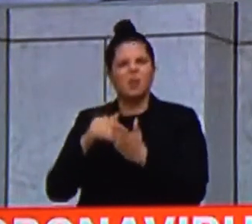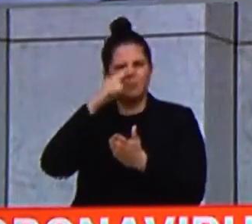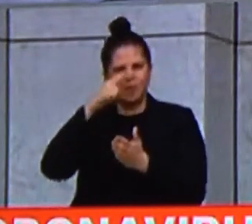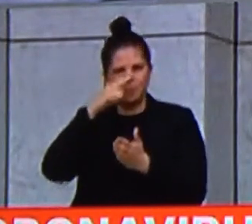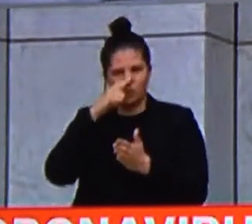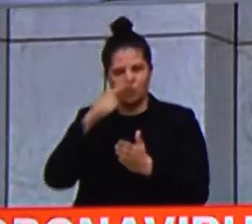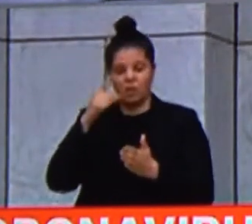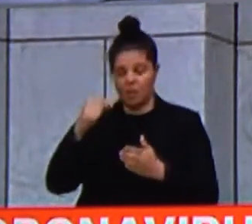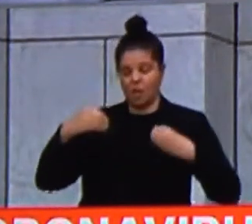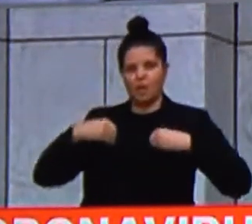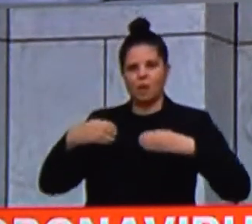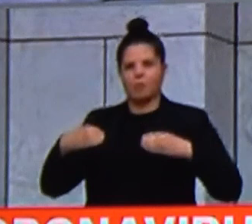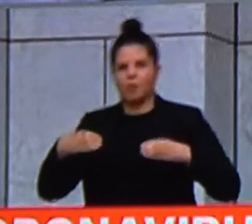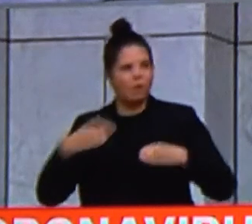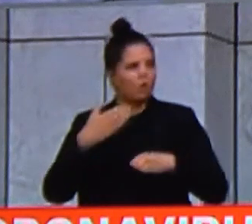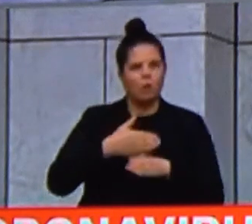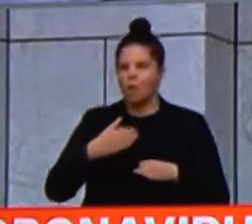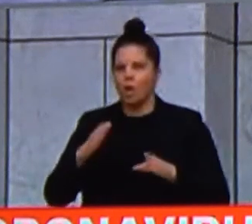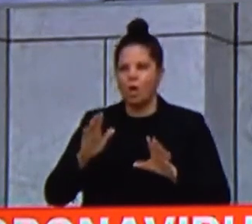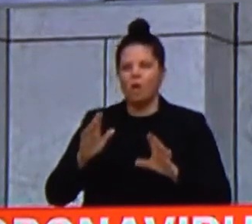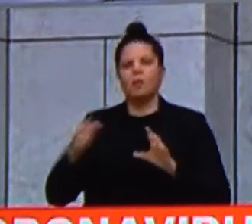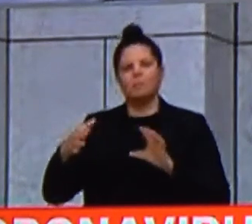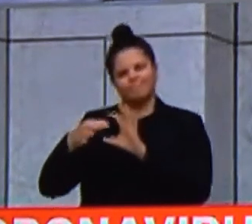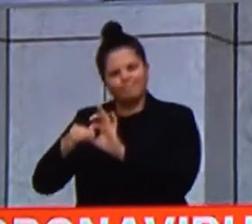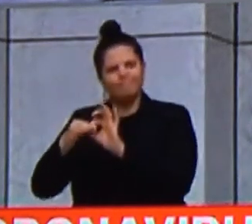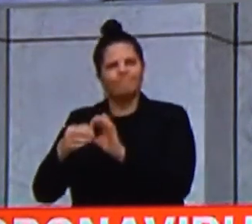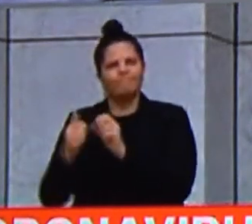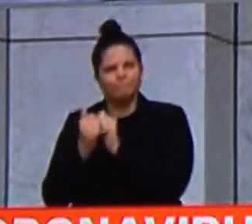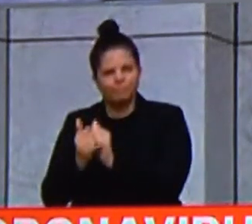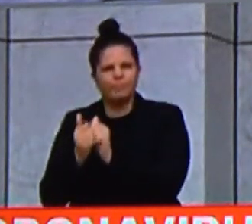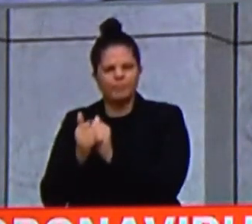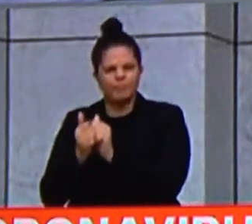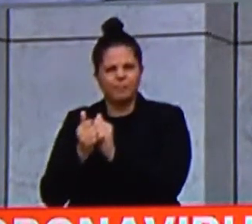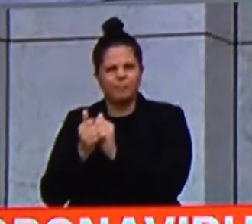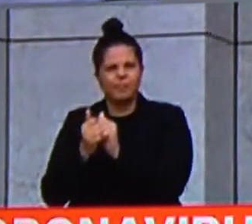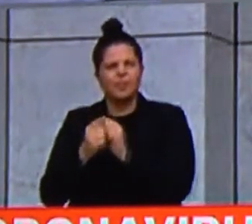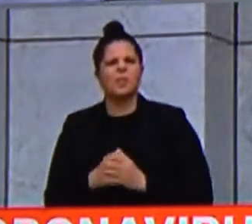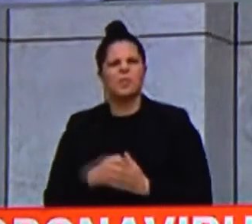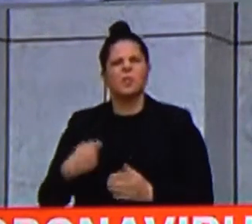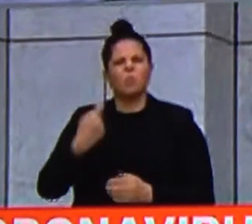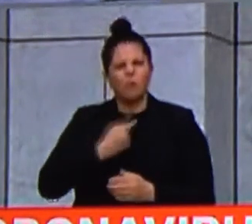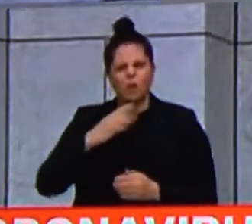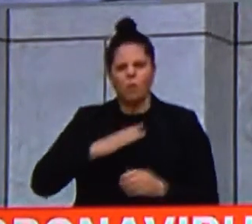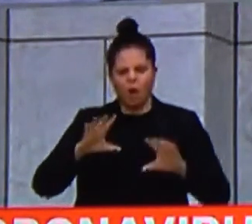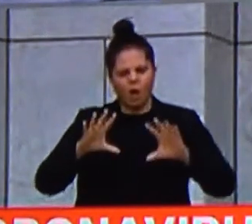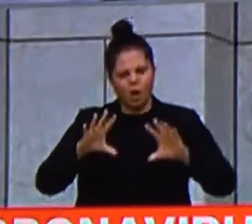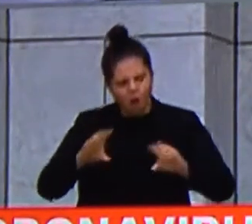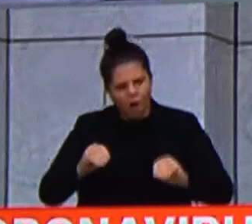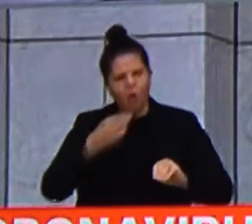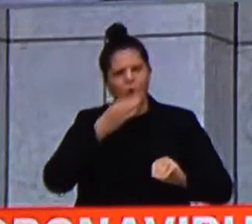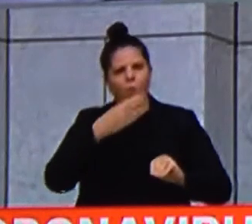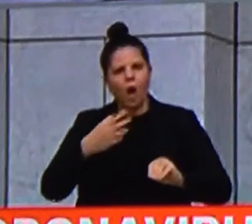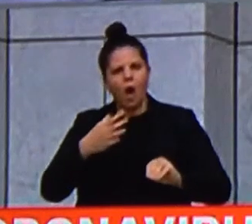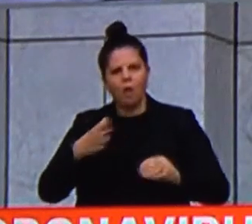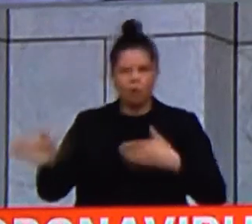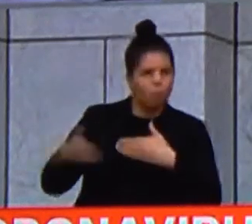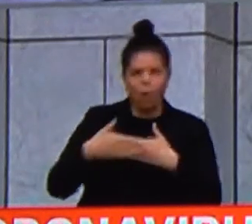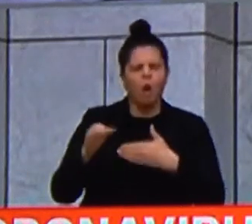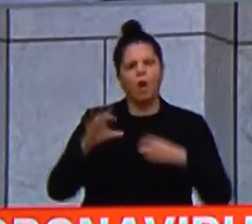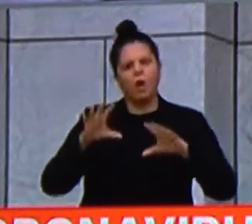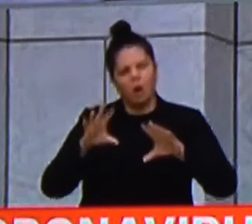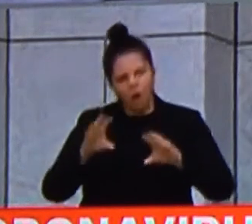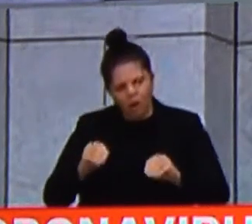with people with acute conditions, with chronic conditions, with mental health conditions, not getting access to the services they need.